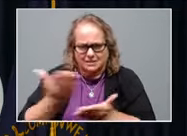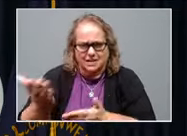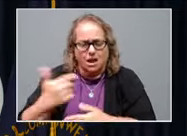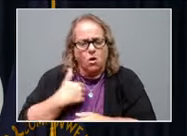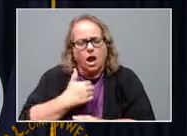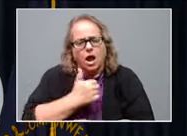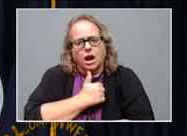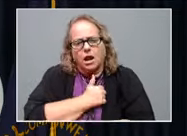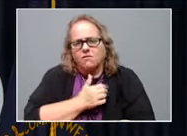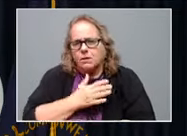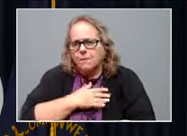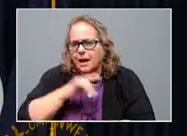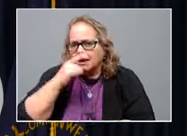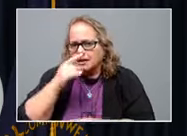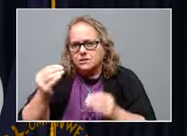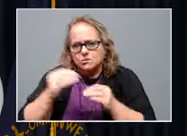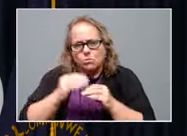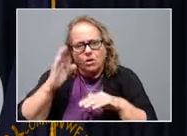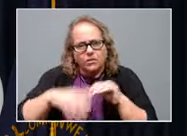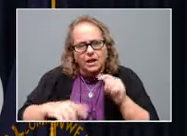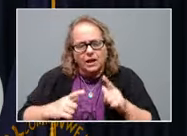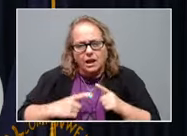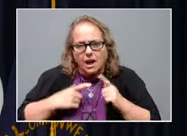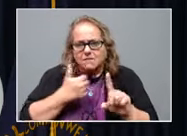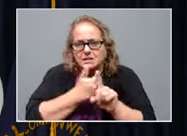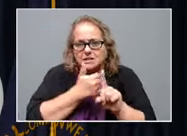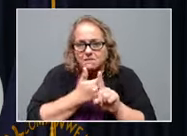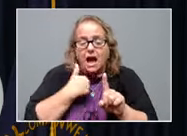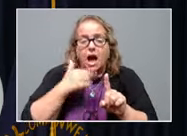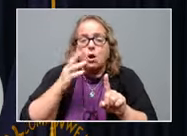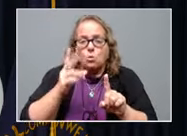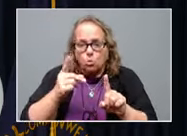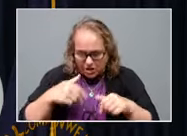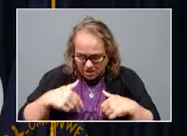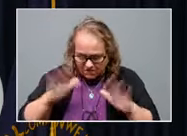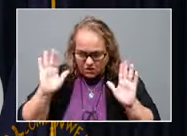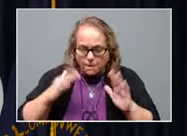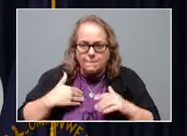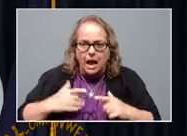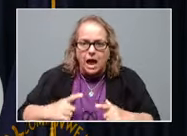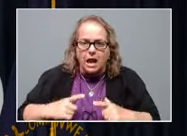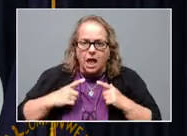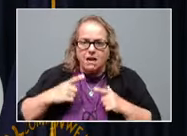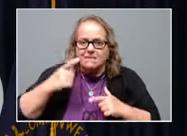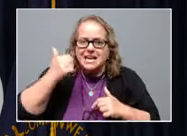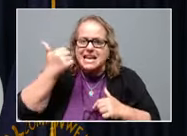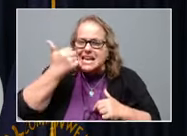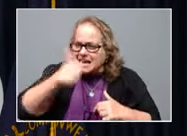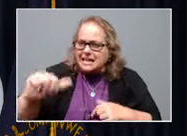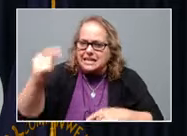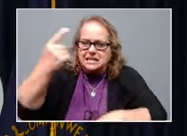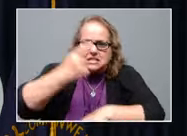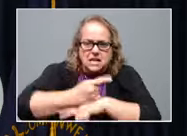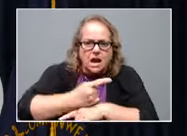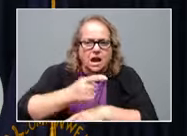than life itself. I would give my life for them any day of the week, any minute, in a nanosecond.